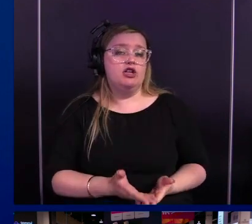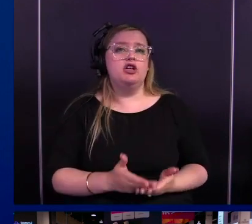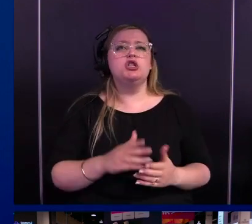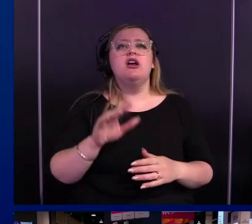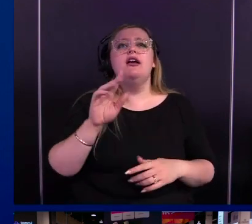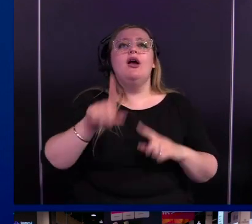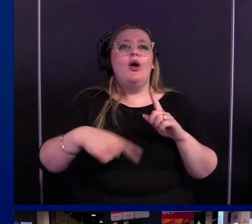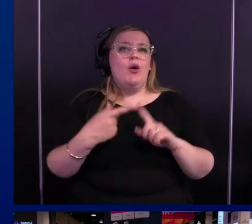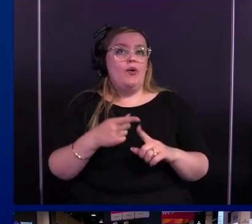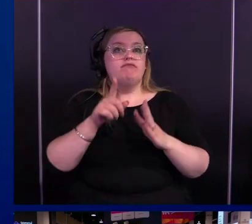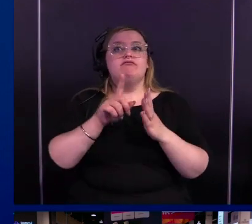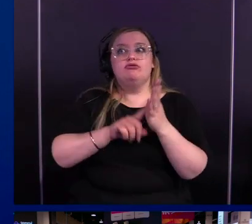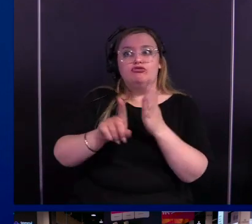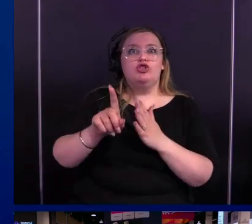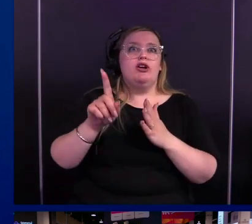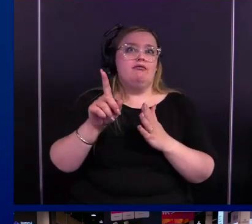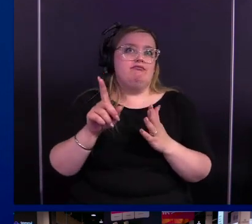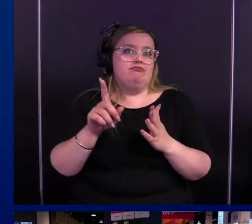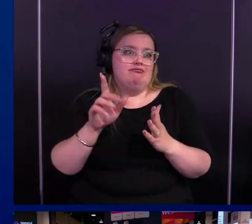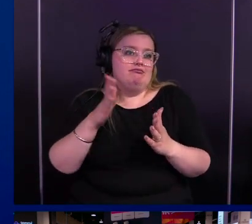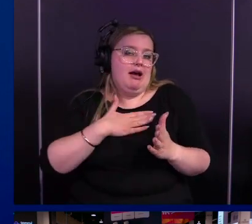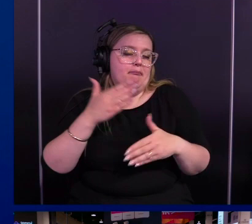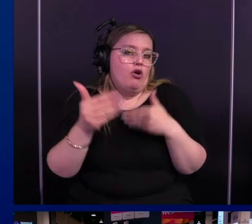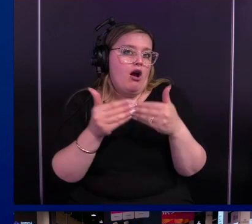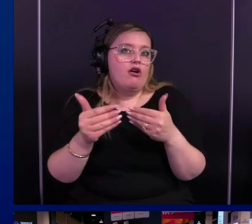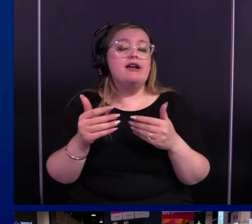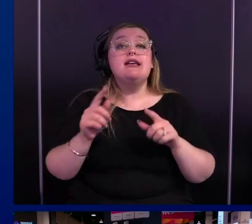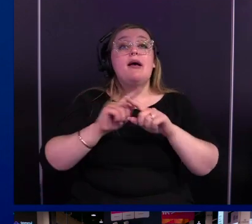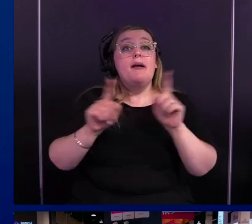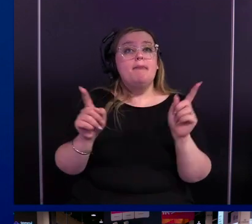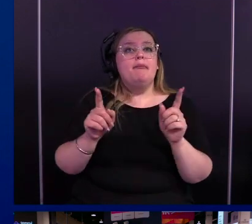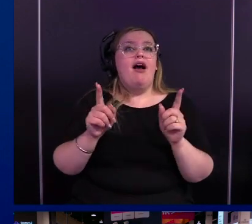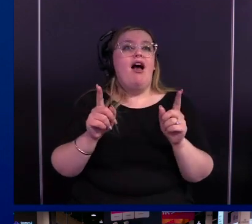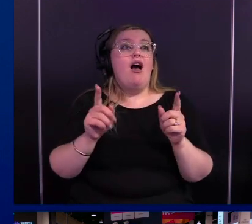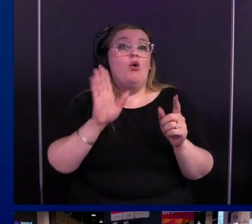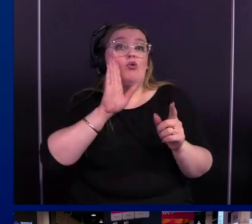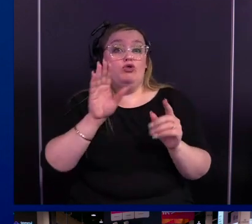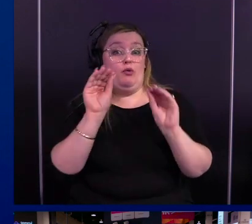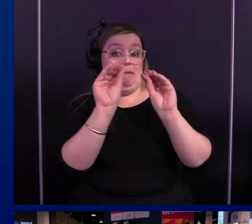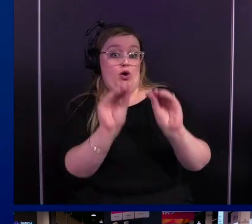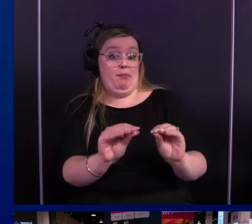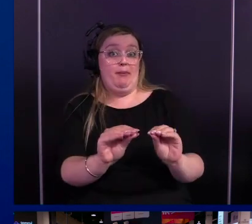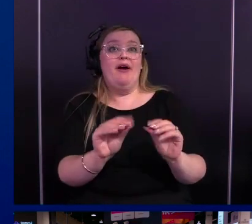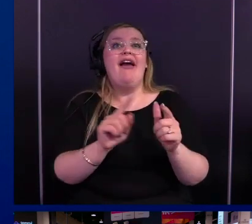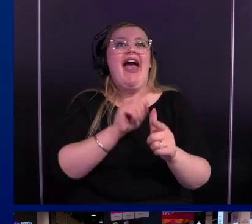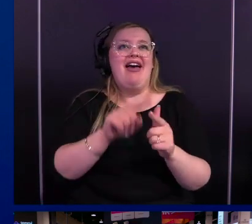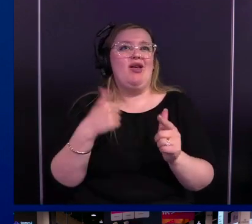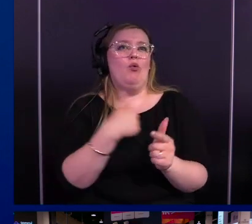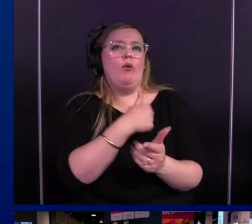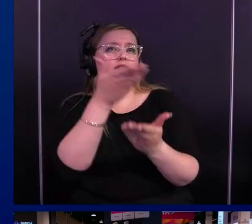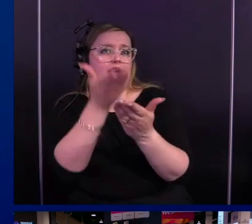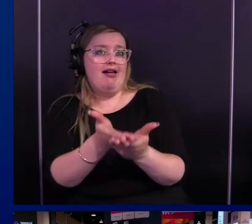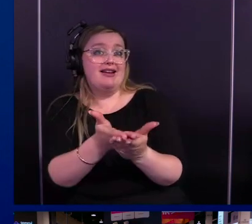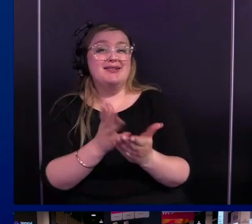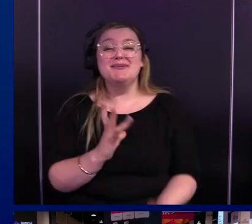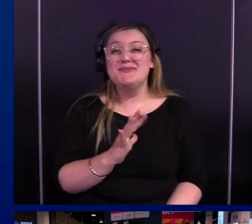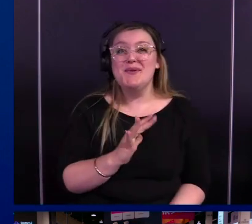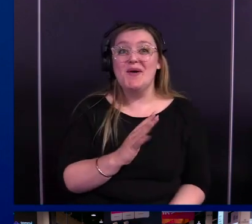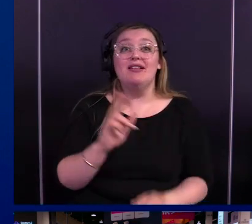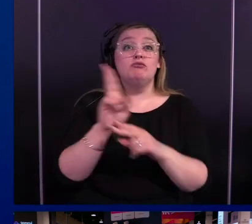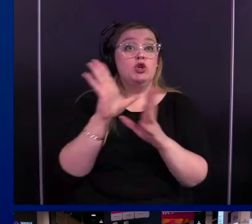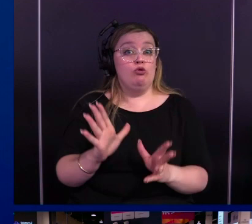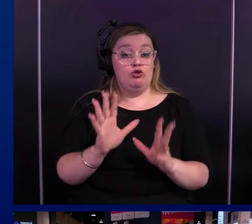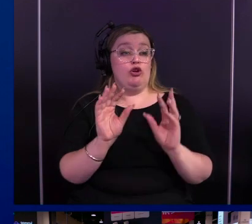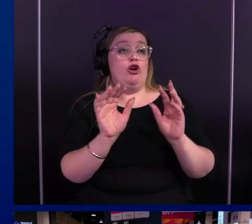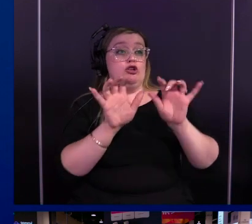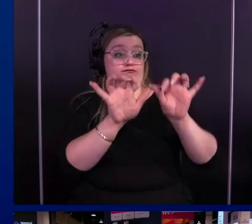it, check my progress. But what we want you to do is put these two things in, and we're going to validate it. So what's cool is once users have done this, it'll